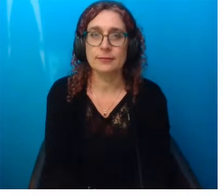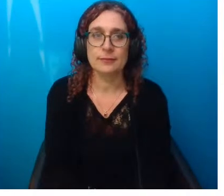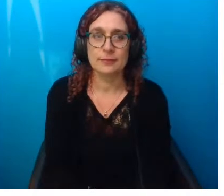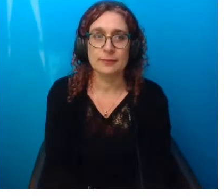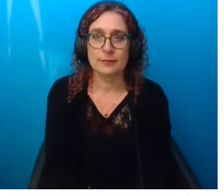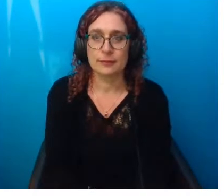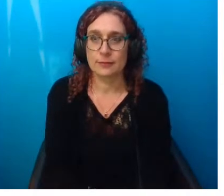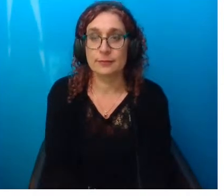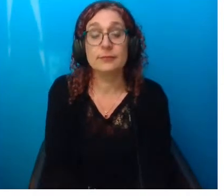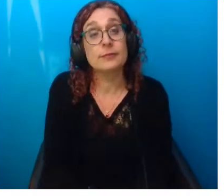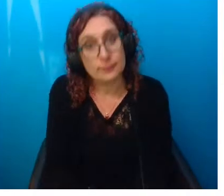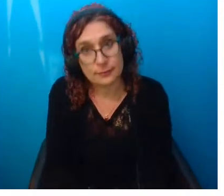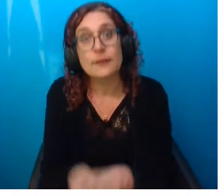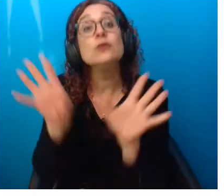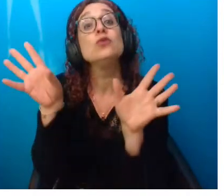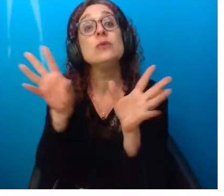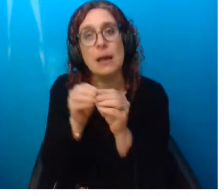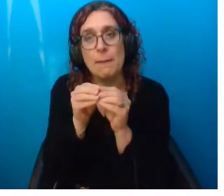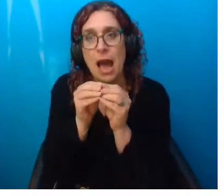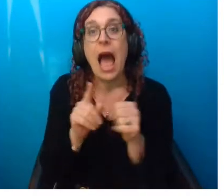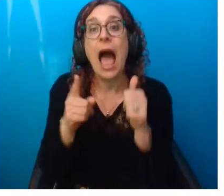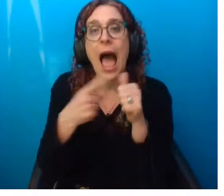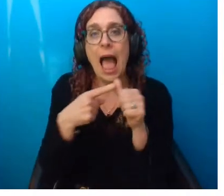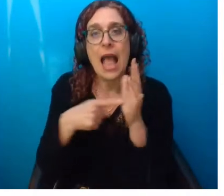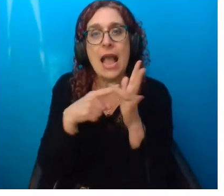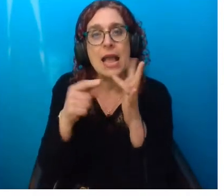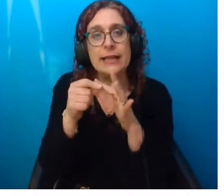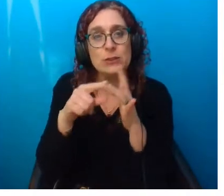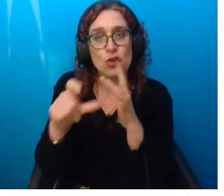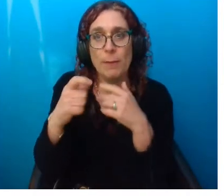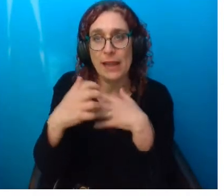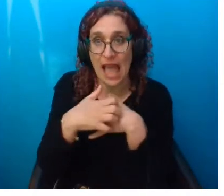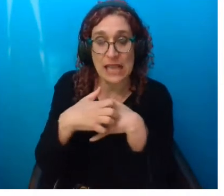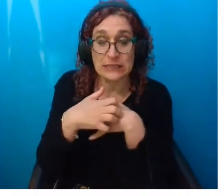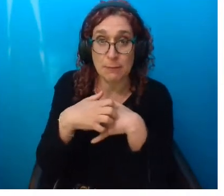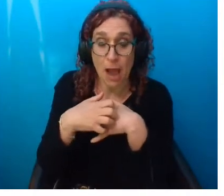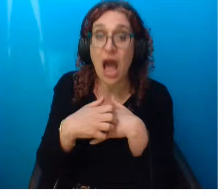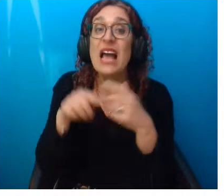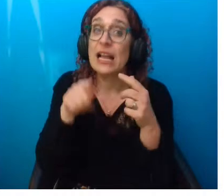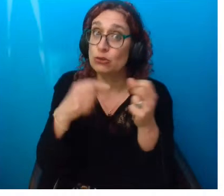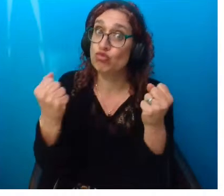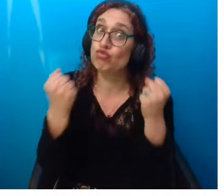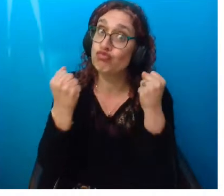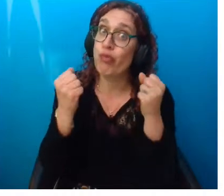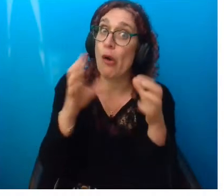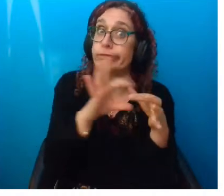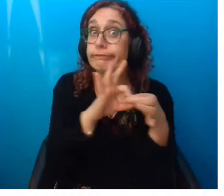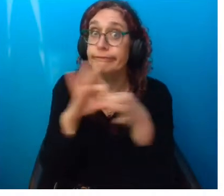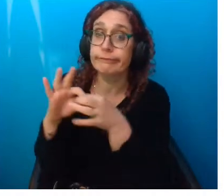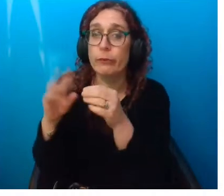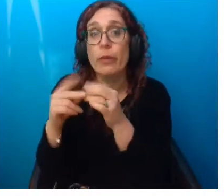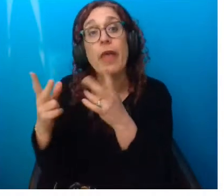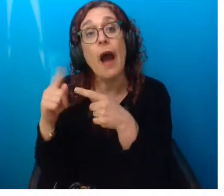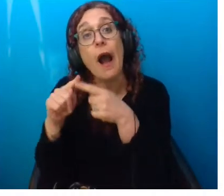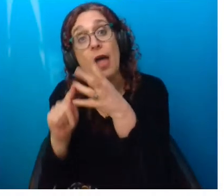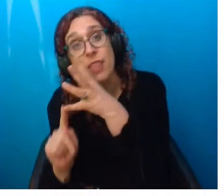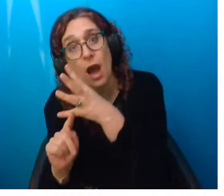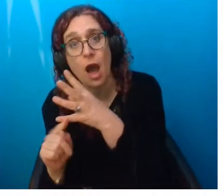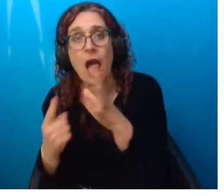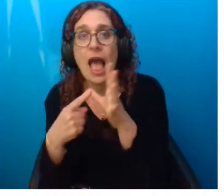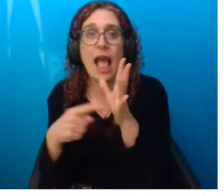So in summary, atopic eczema is very associated with other atopic diseases,